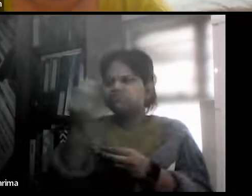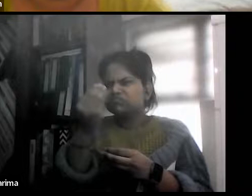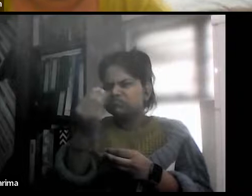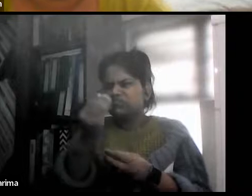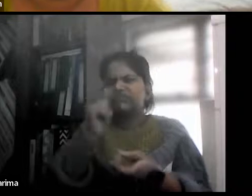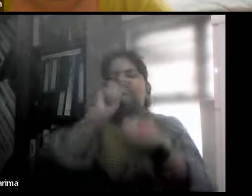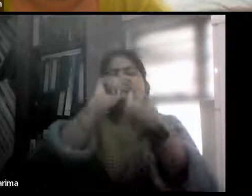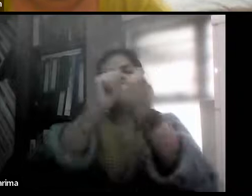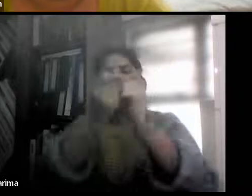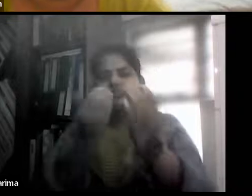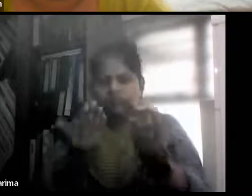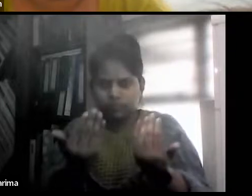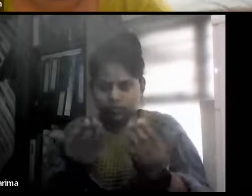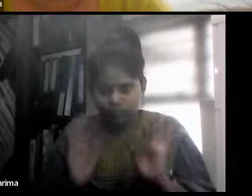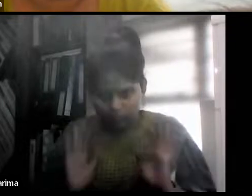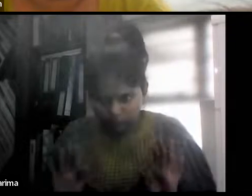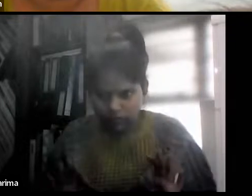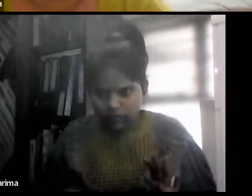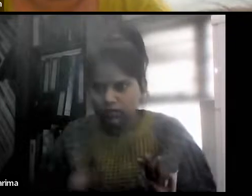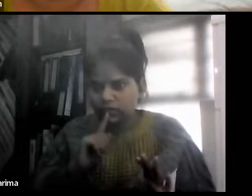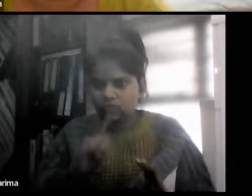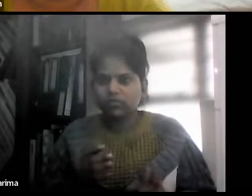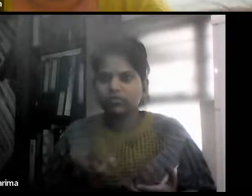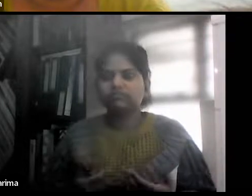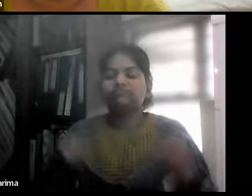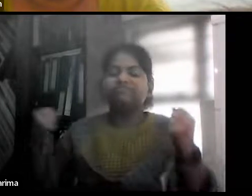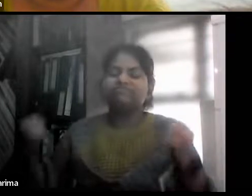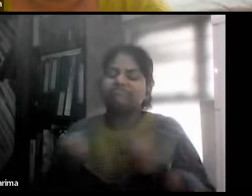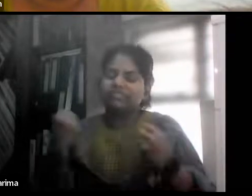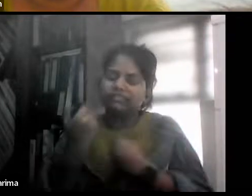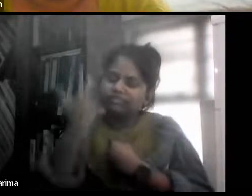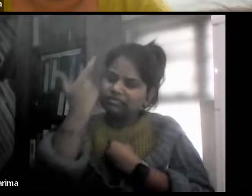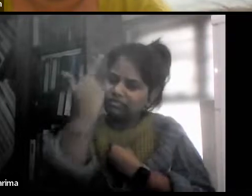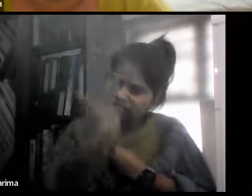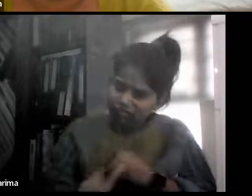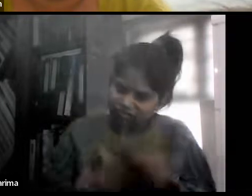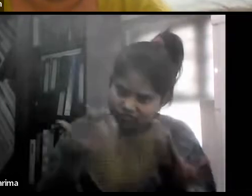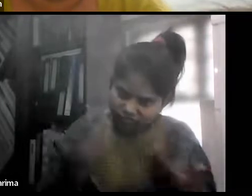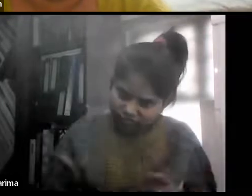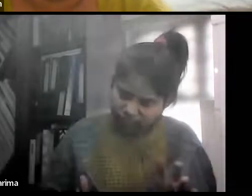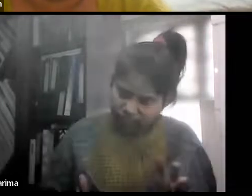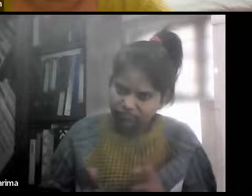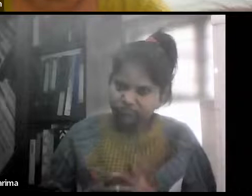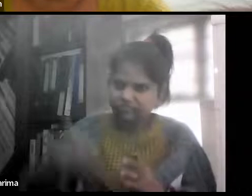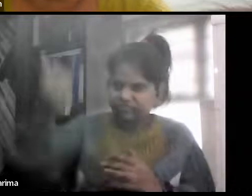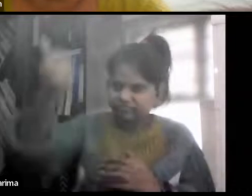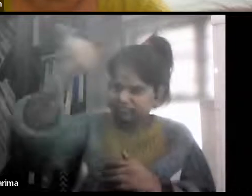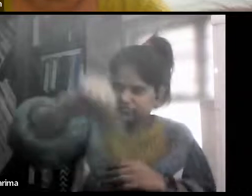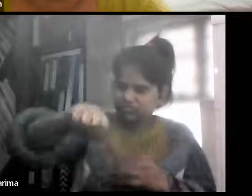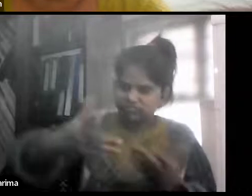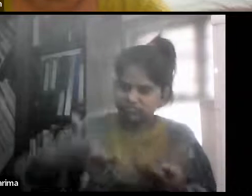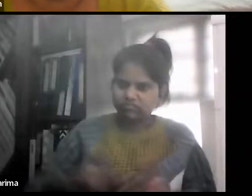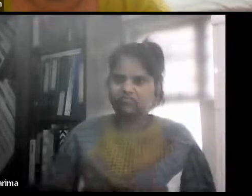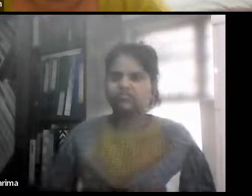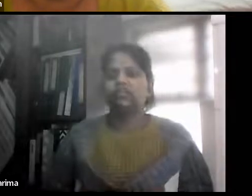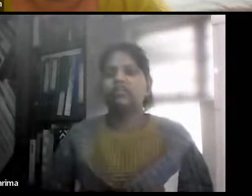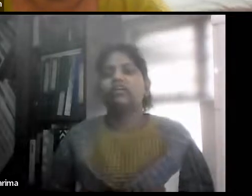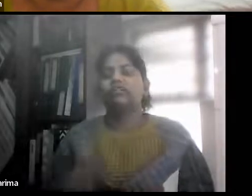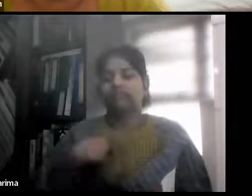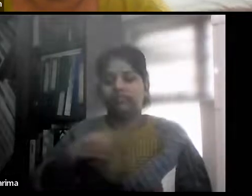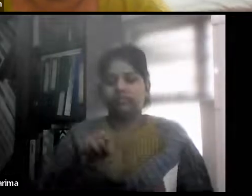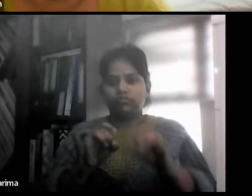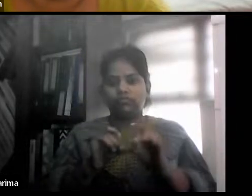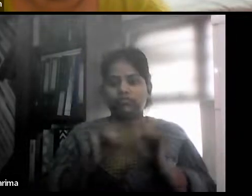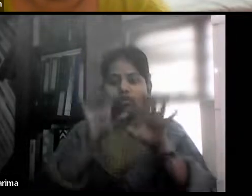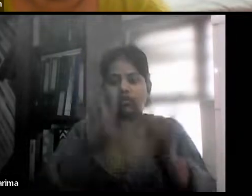many ways it feels like it, losing battle. And I'm from Slovakia originally. I'm now living in Austria, and I see how the